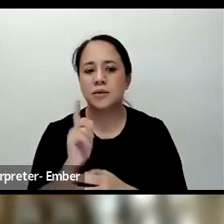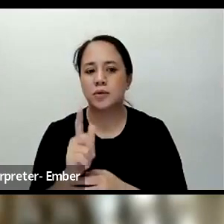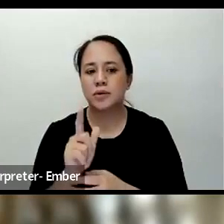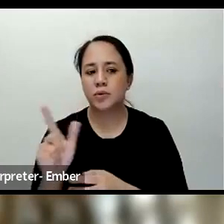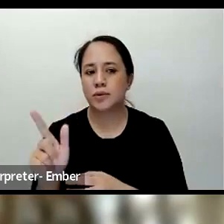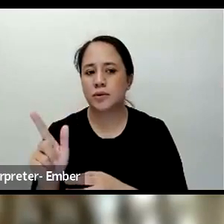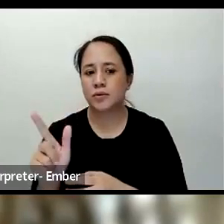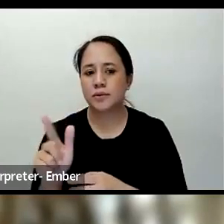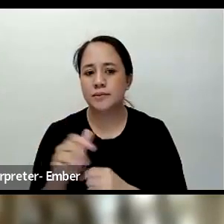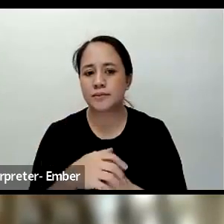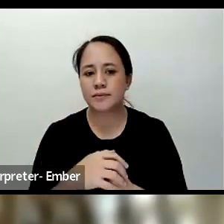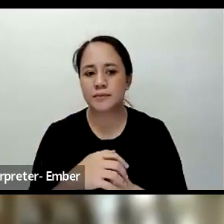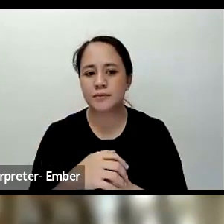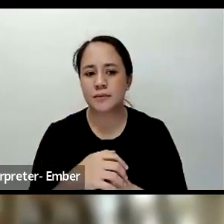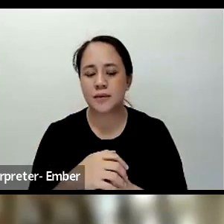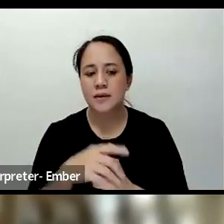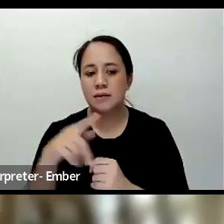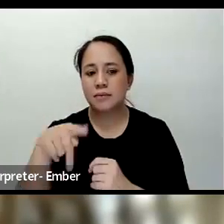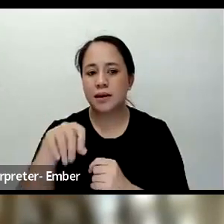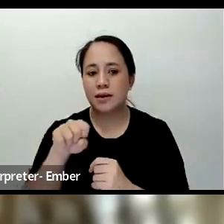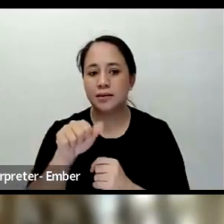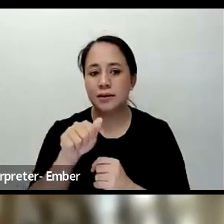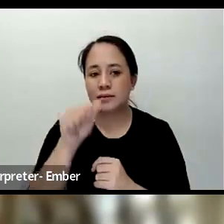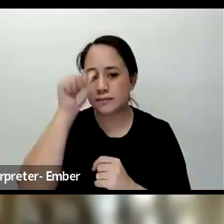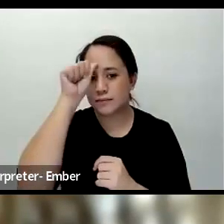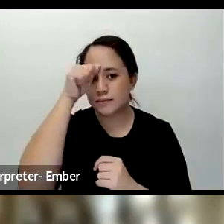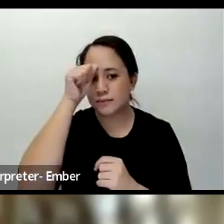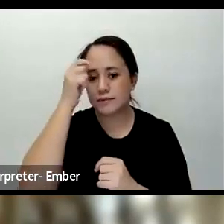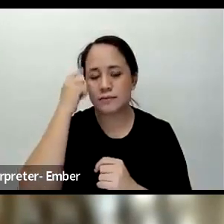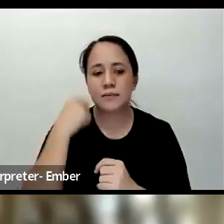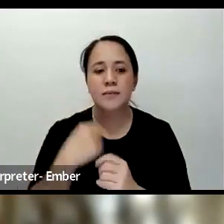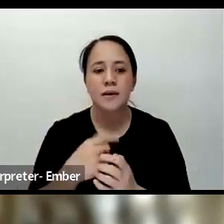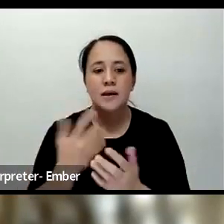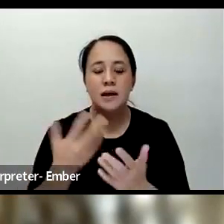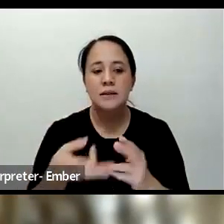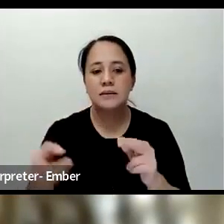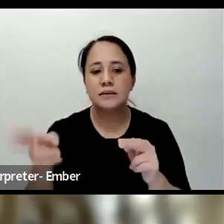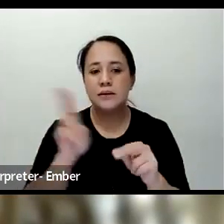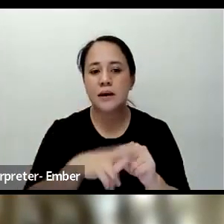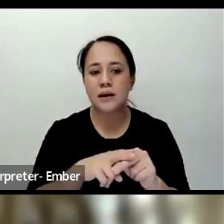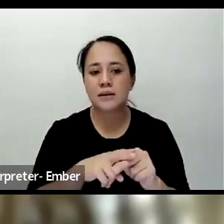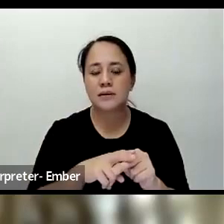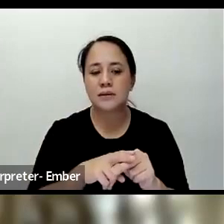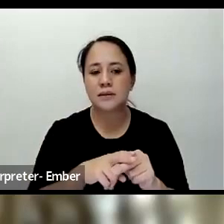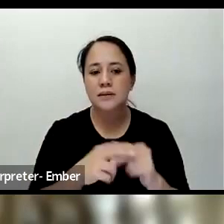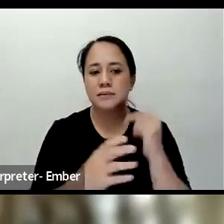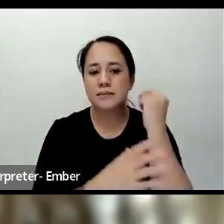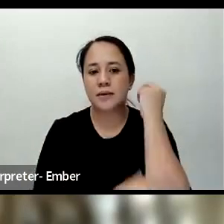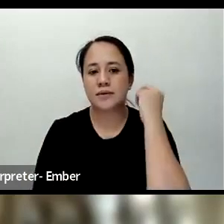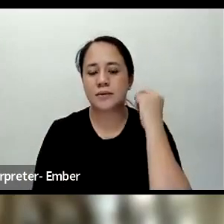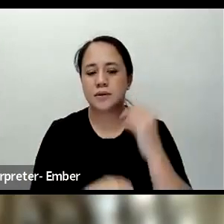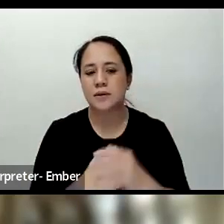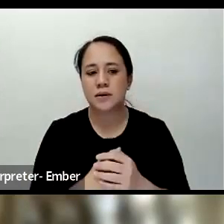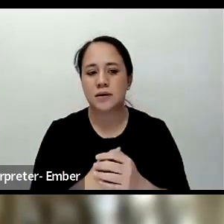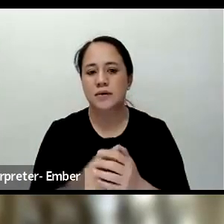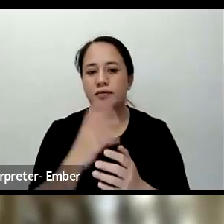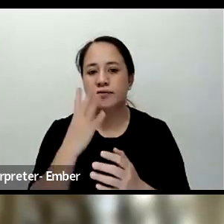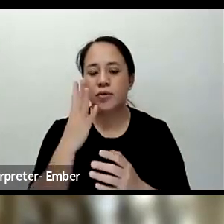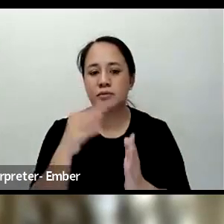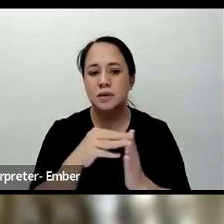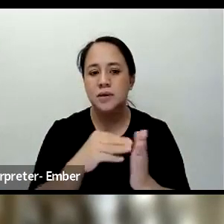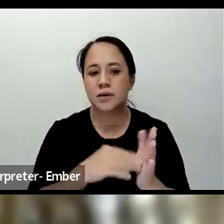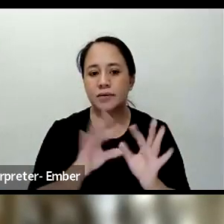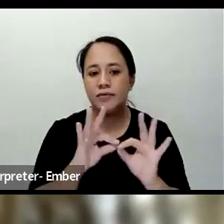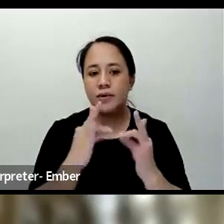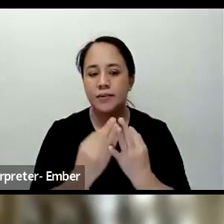2021, PSA noted an increase in poverty from 4 million families